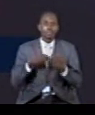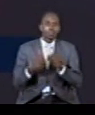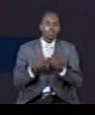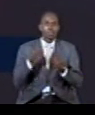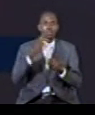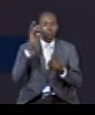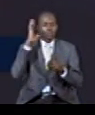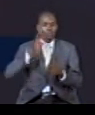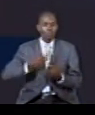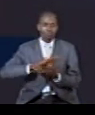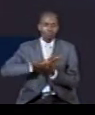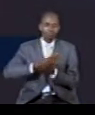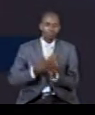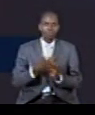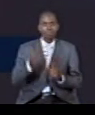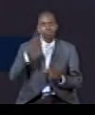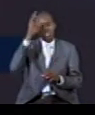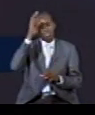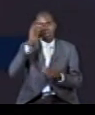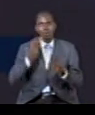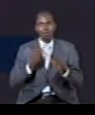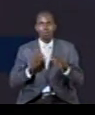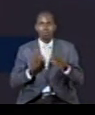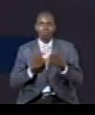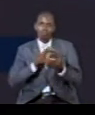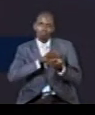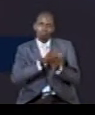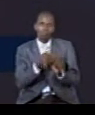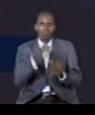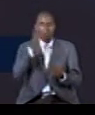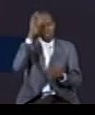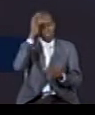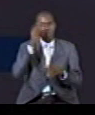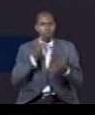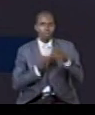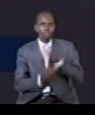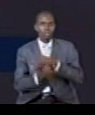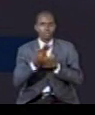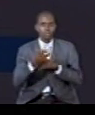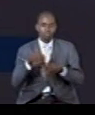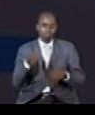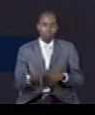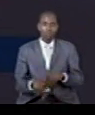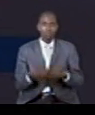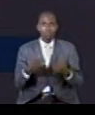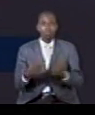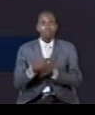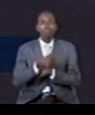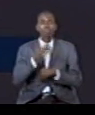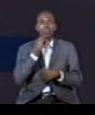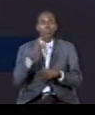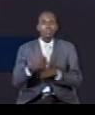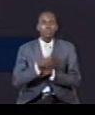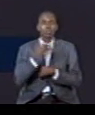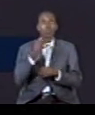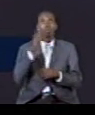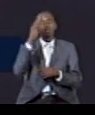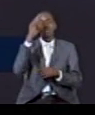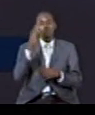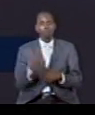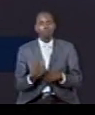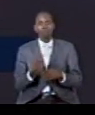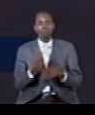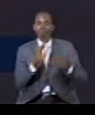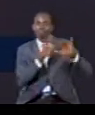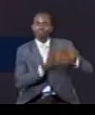the devil under your feet. Today is a day of God's compassion, and it will make all things possible